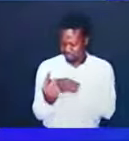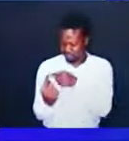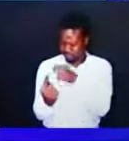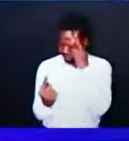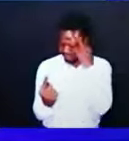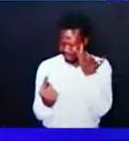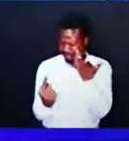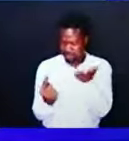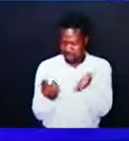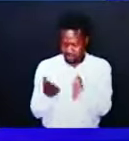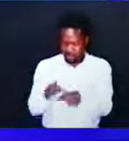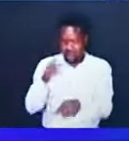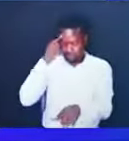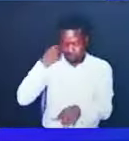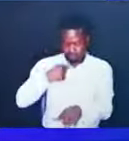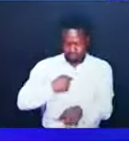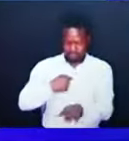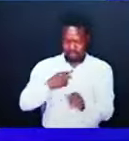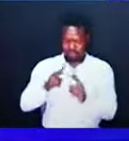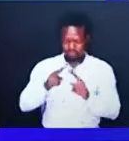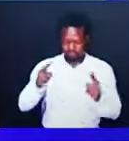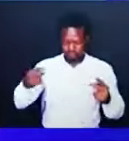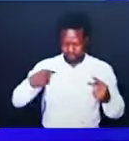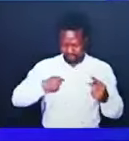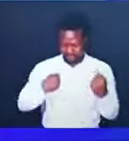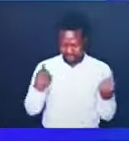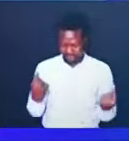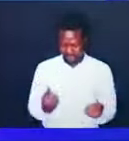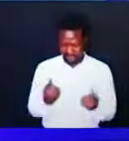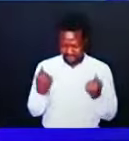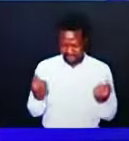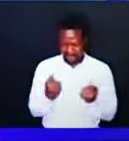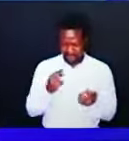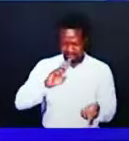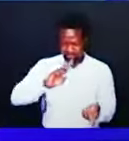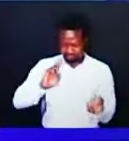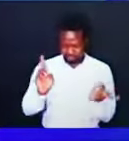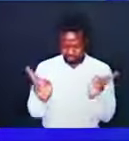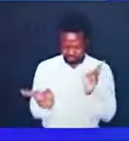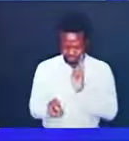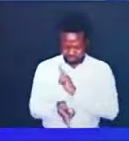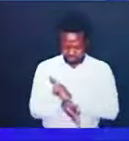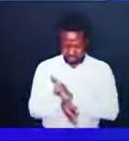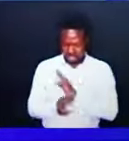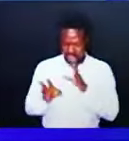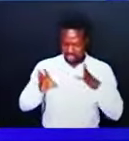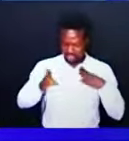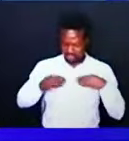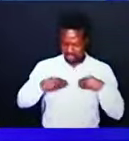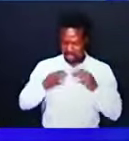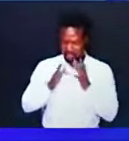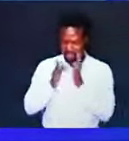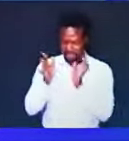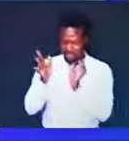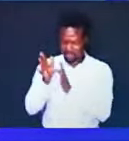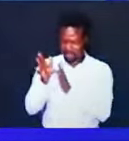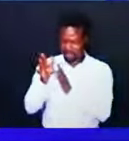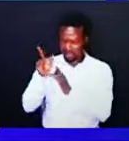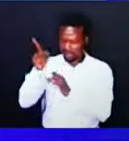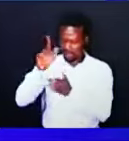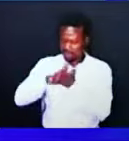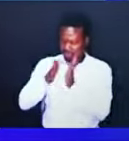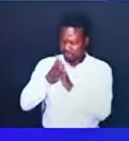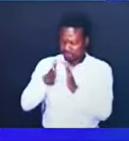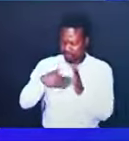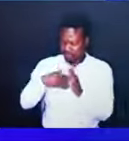me. Therefore, I repent of my sins. And I accept Jesus Christ as my